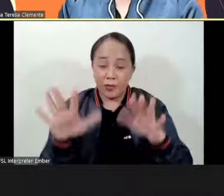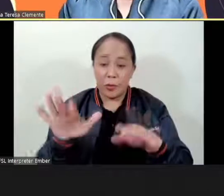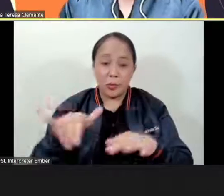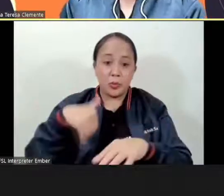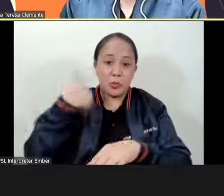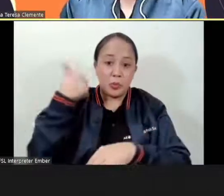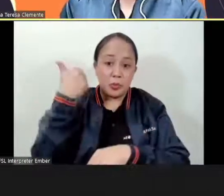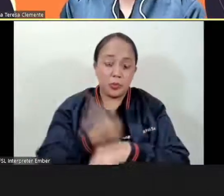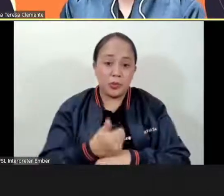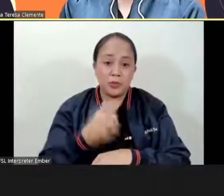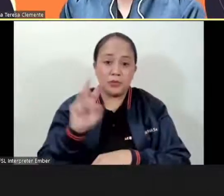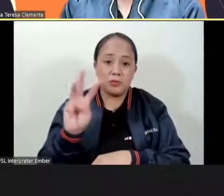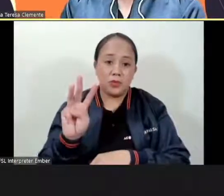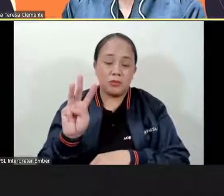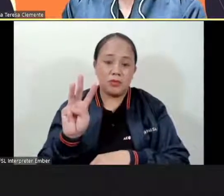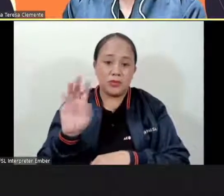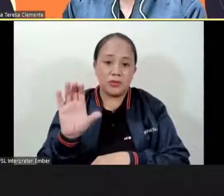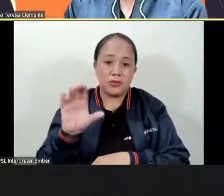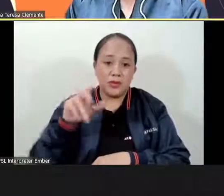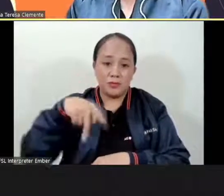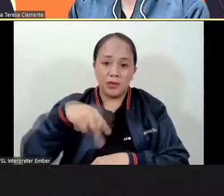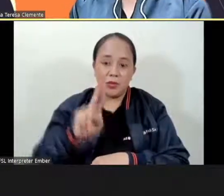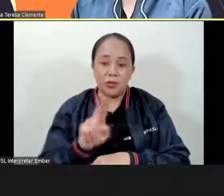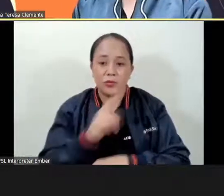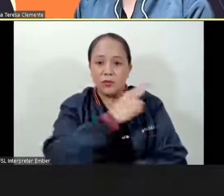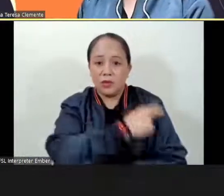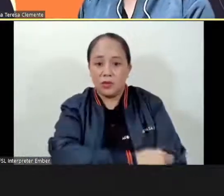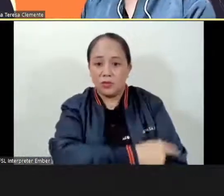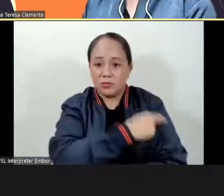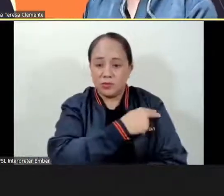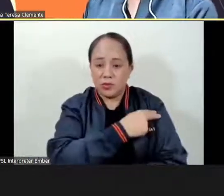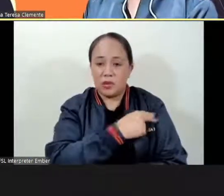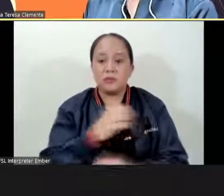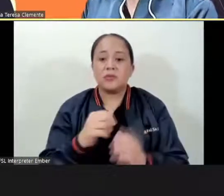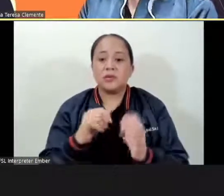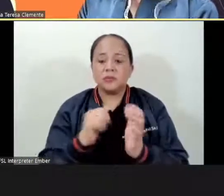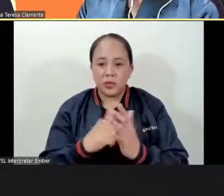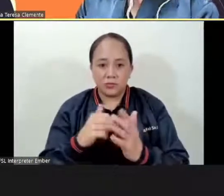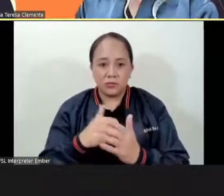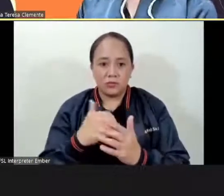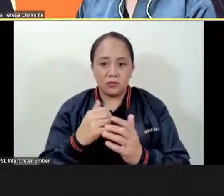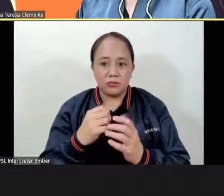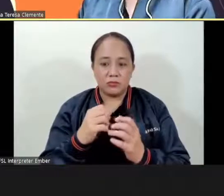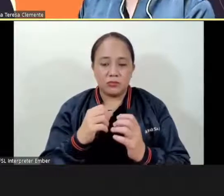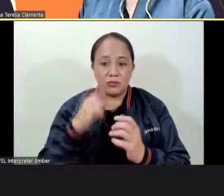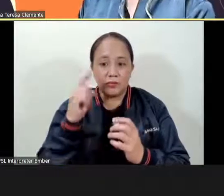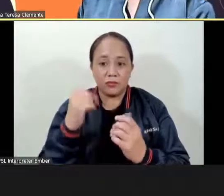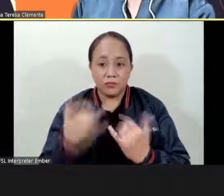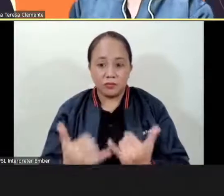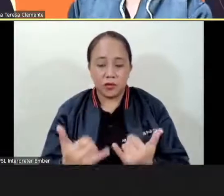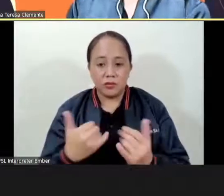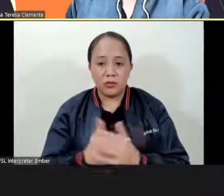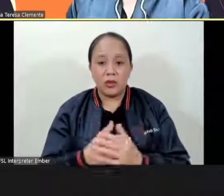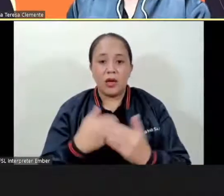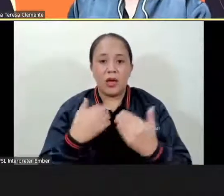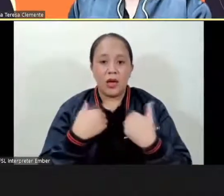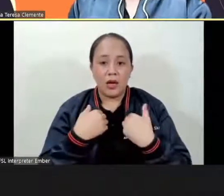yung WCPU doon sa hospital nila, then that's the only time as of now na magkakaroon sila